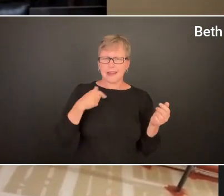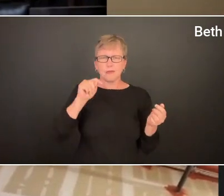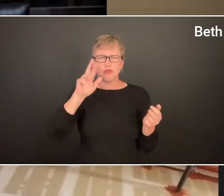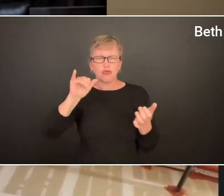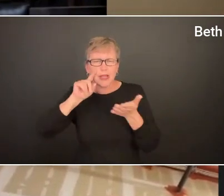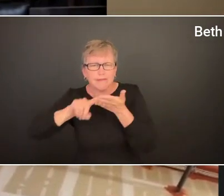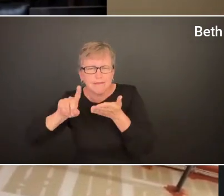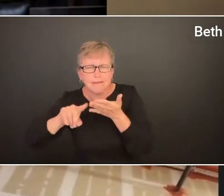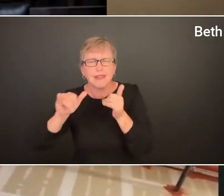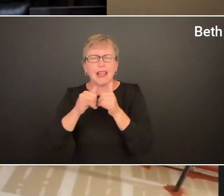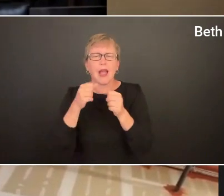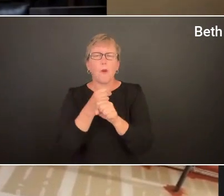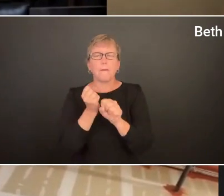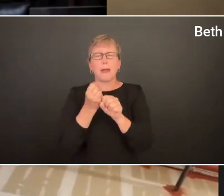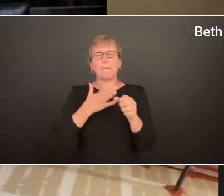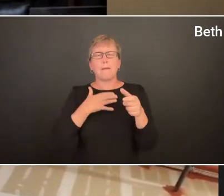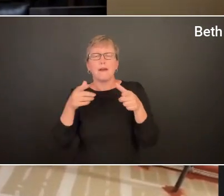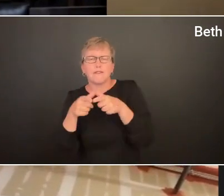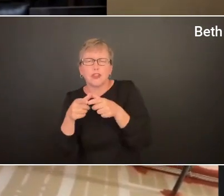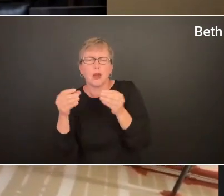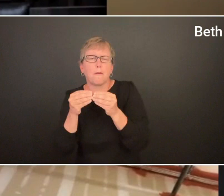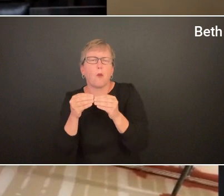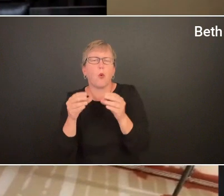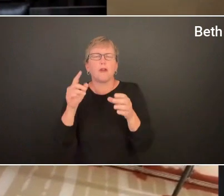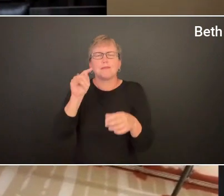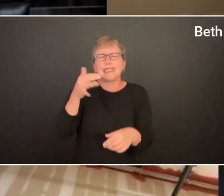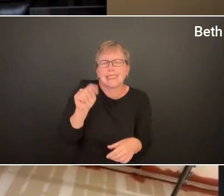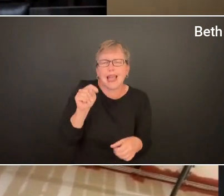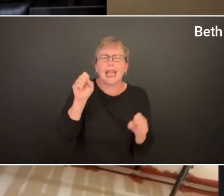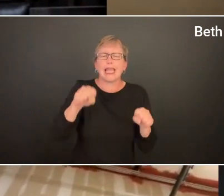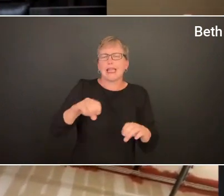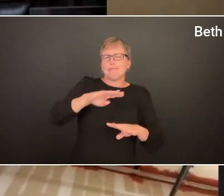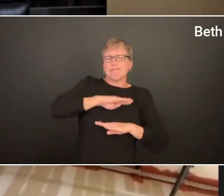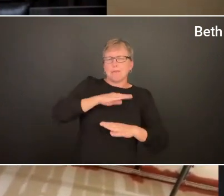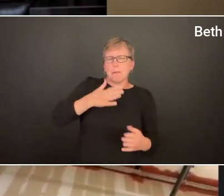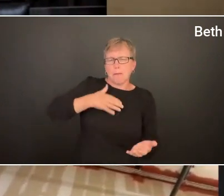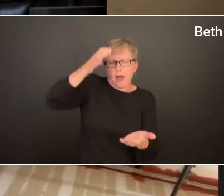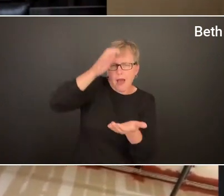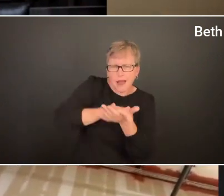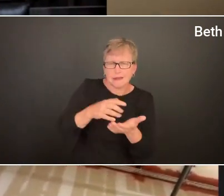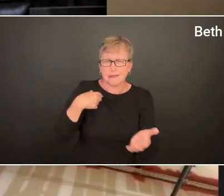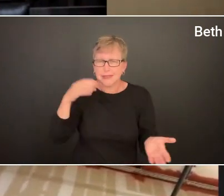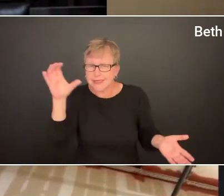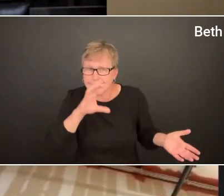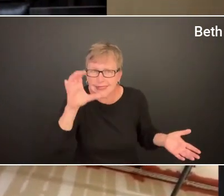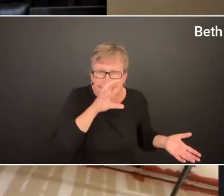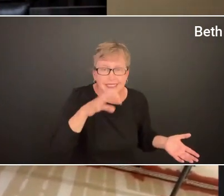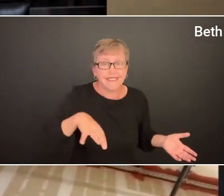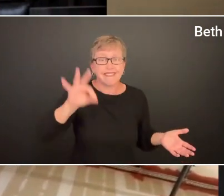tighter. So I was looking for research on how that maybe I could make my vagina tighter so that I could please my husband.